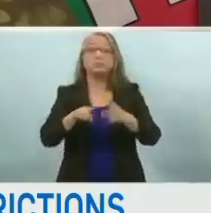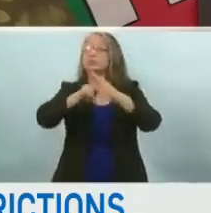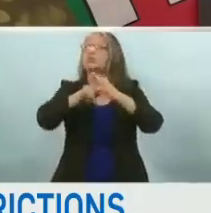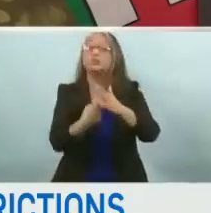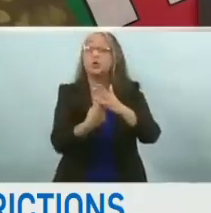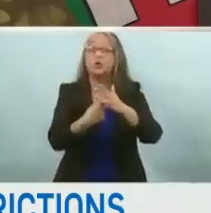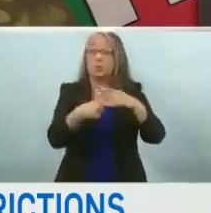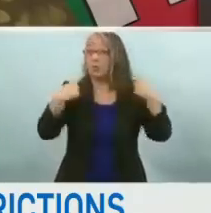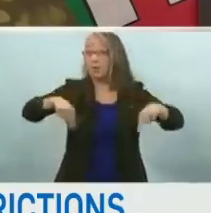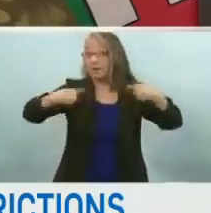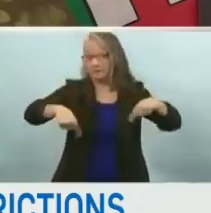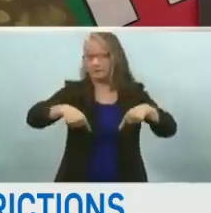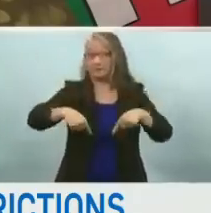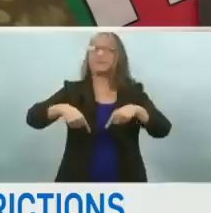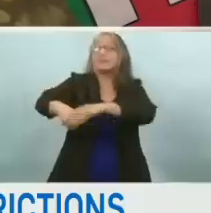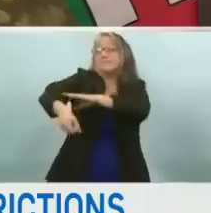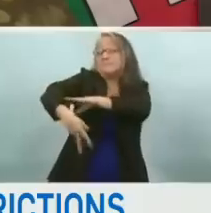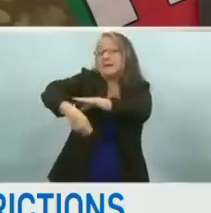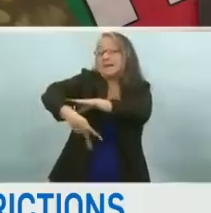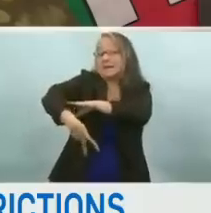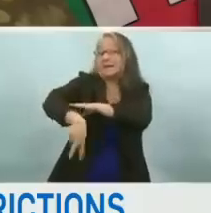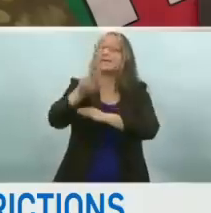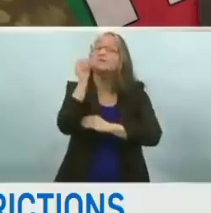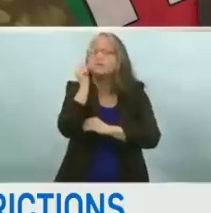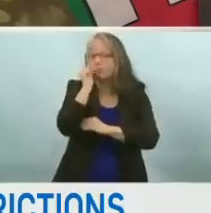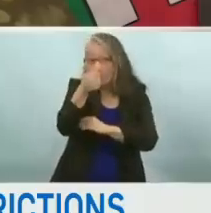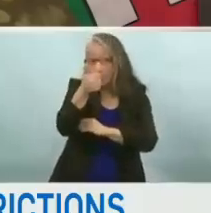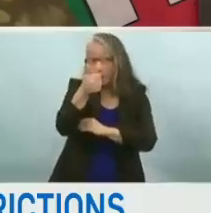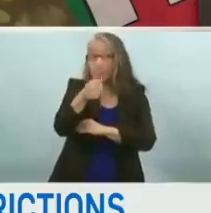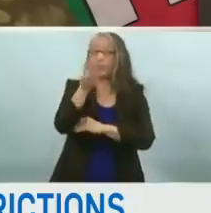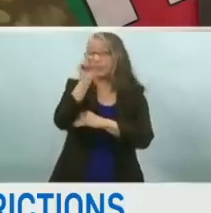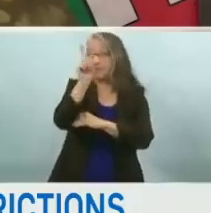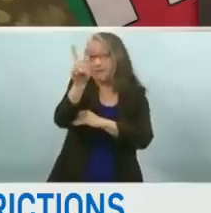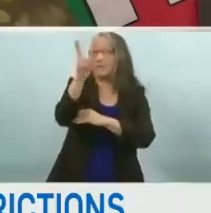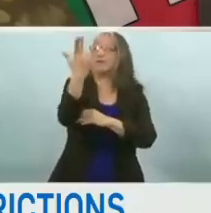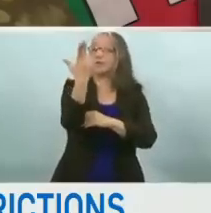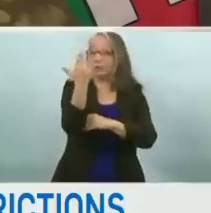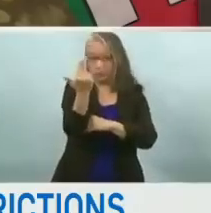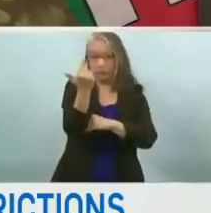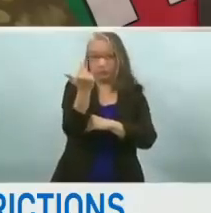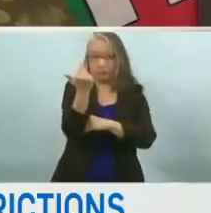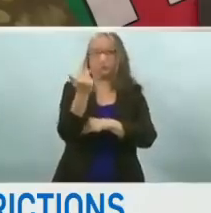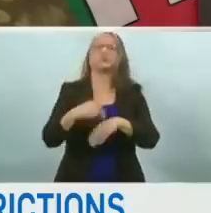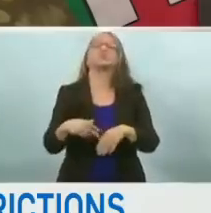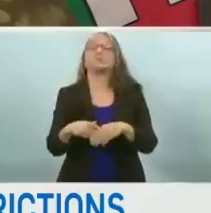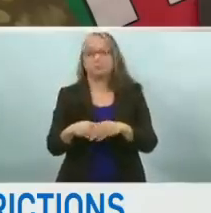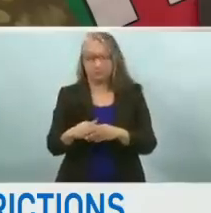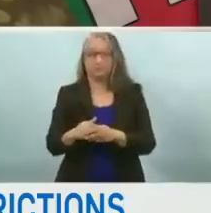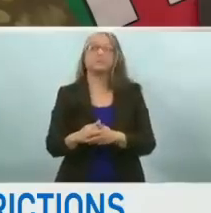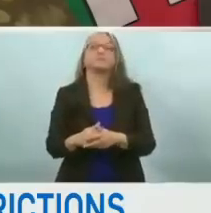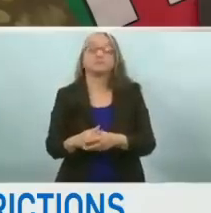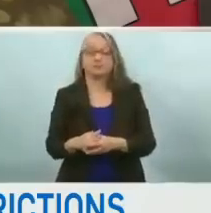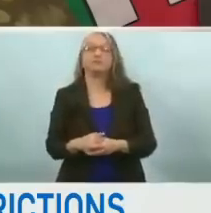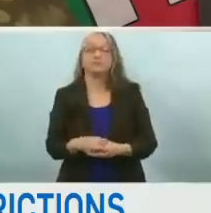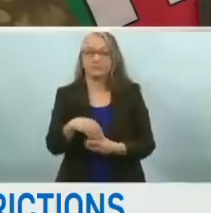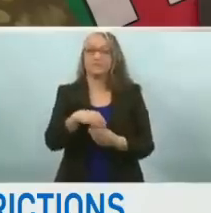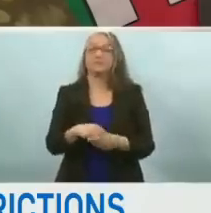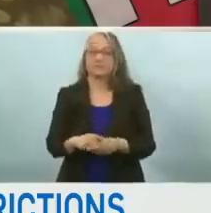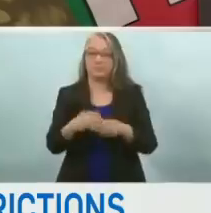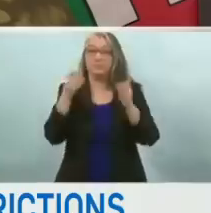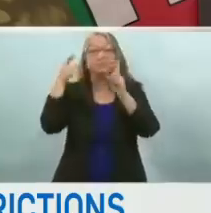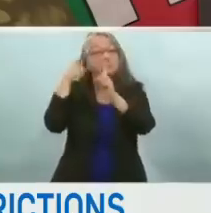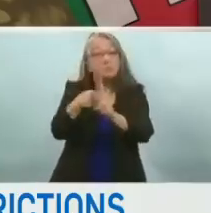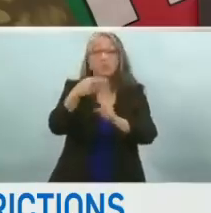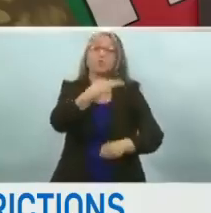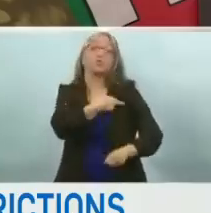to 25 persons, unless the facility can physically divide their space into separate areas, in which case you can